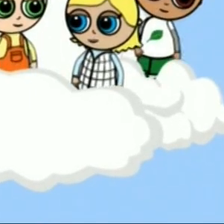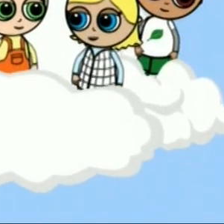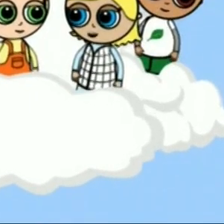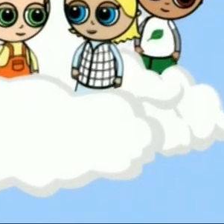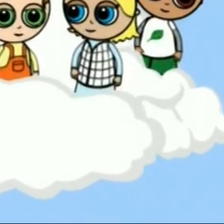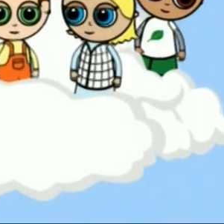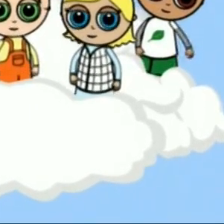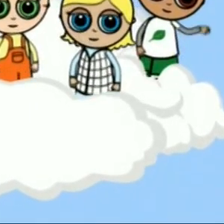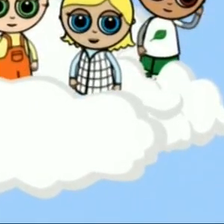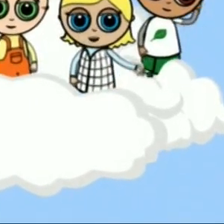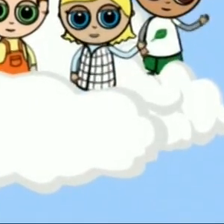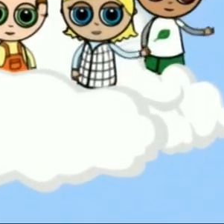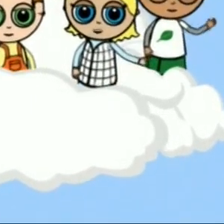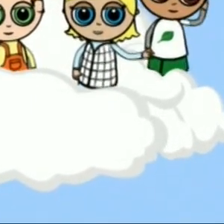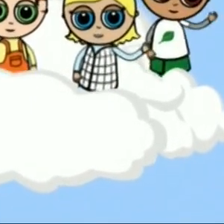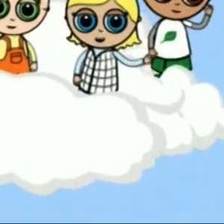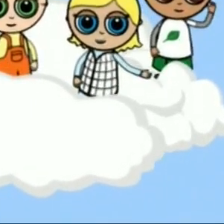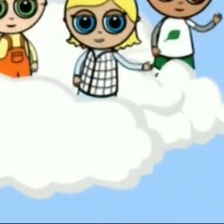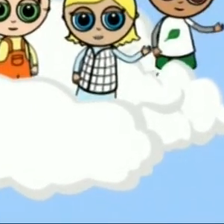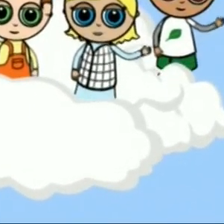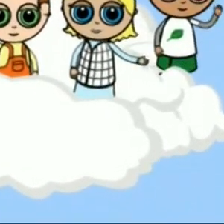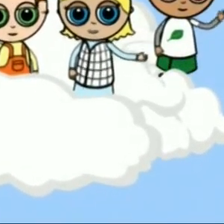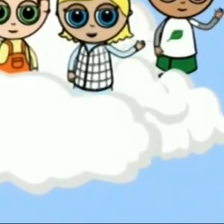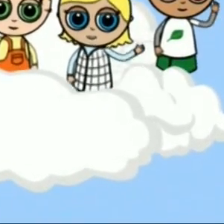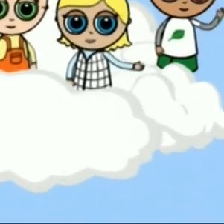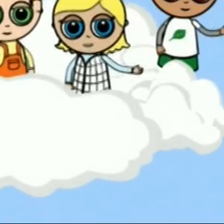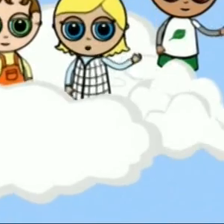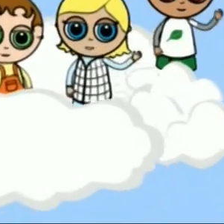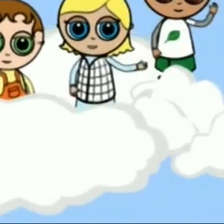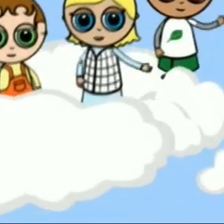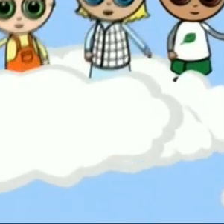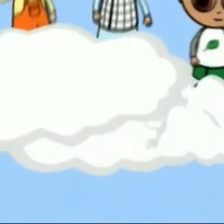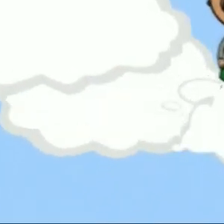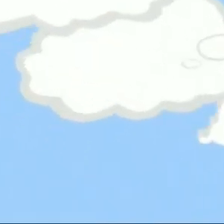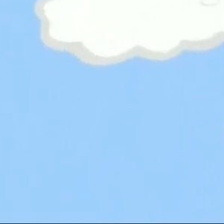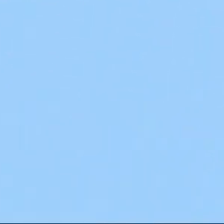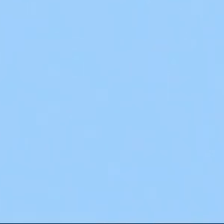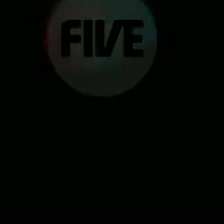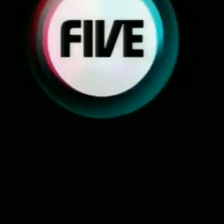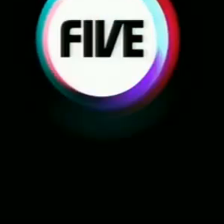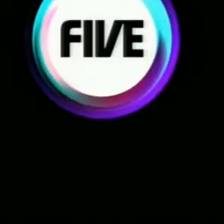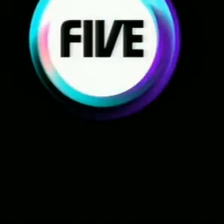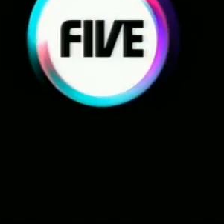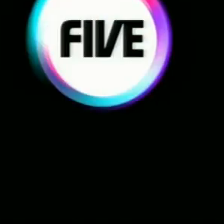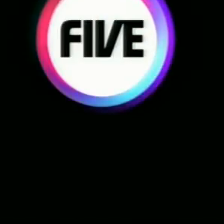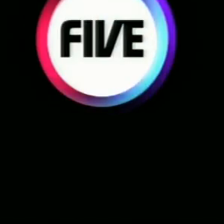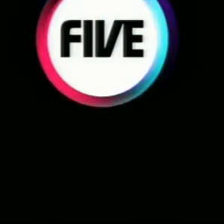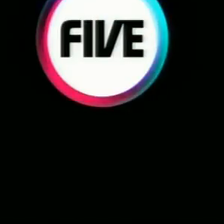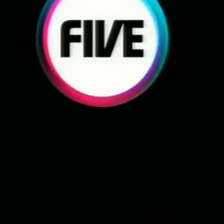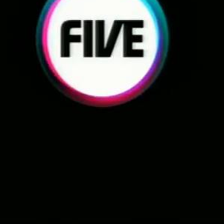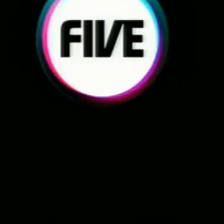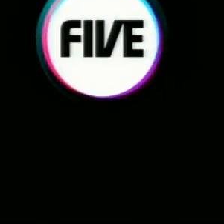you from harm. Angels, angels, angels of Jarm.